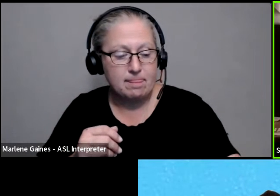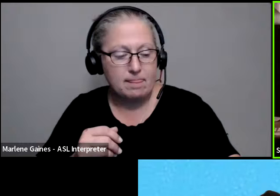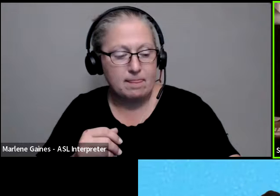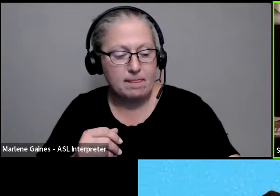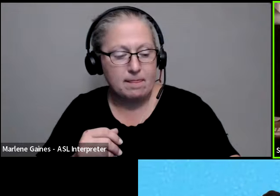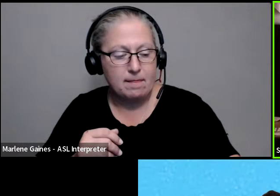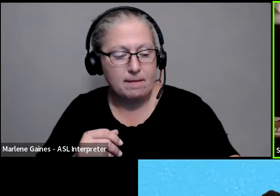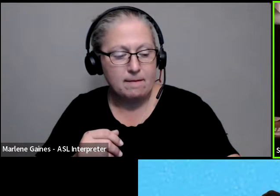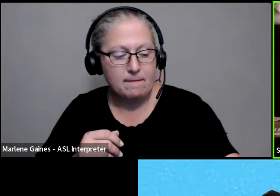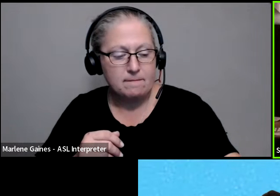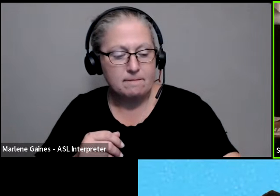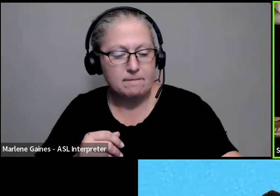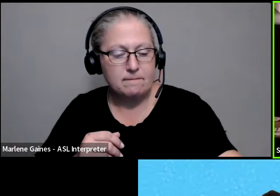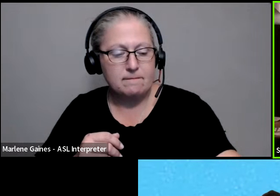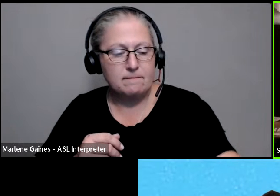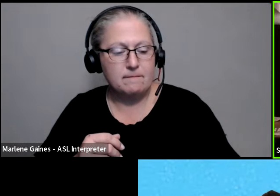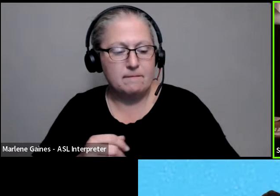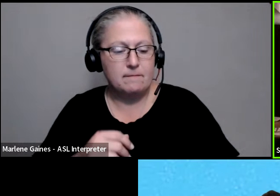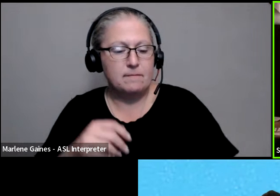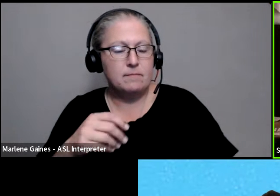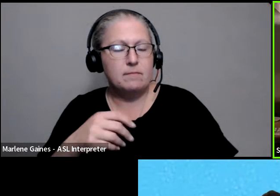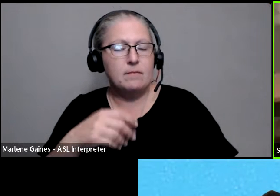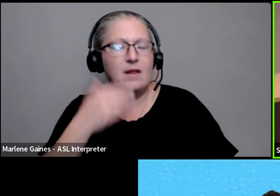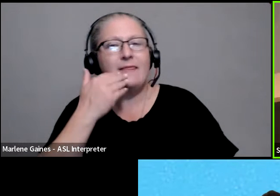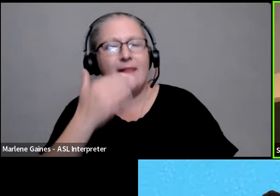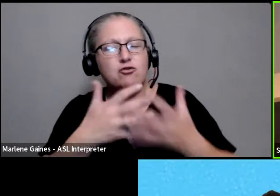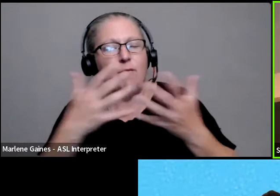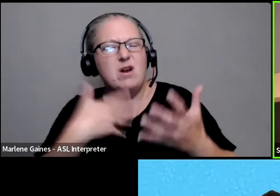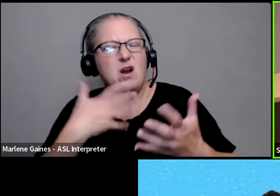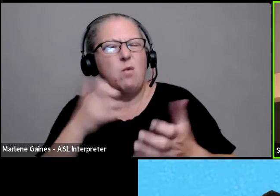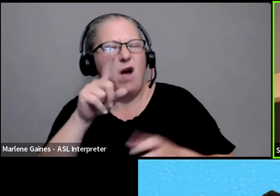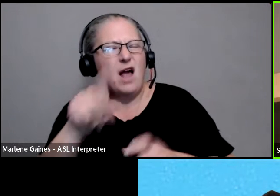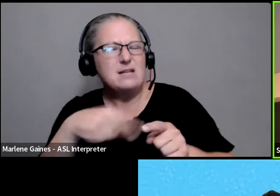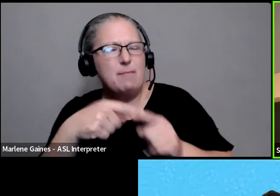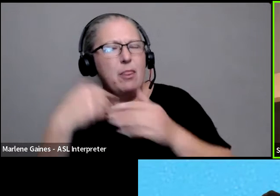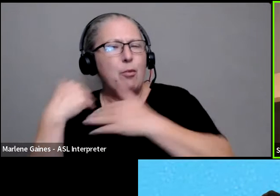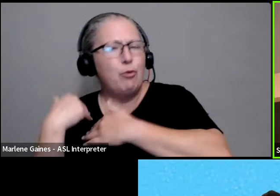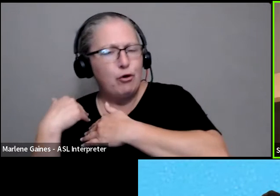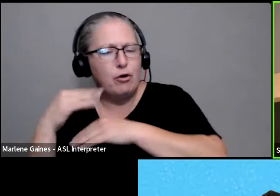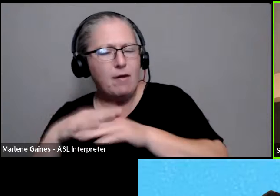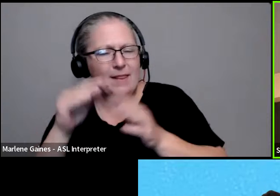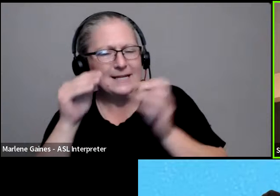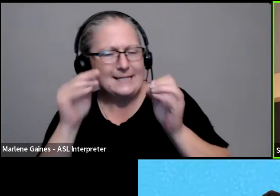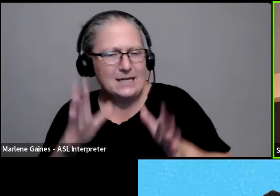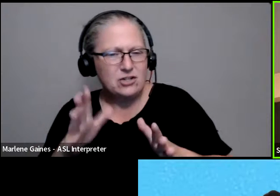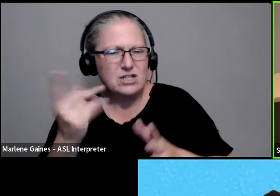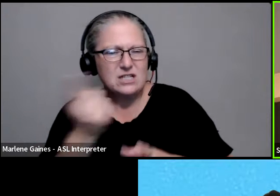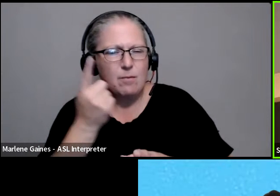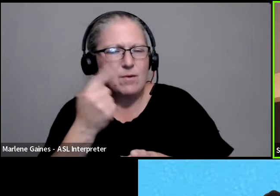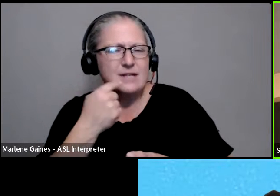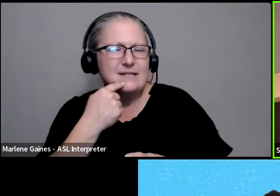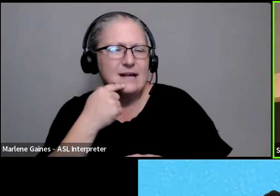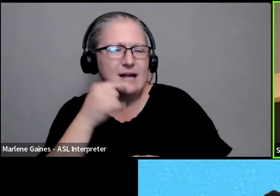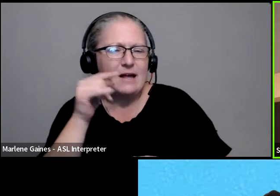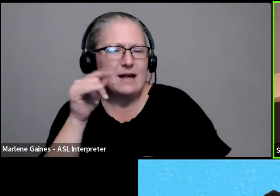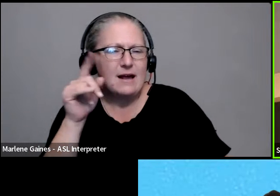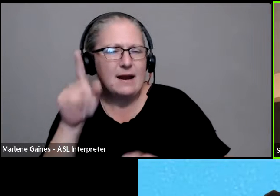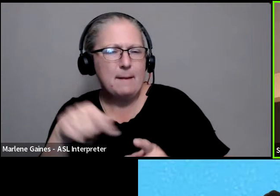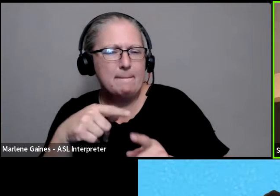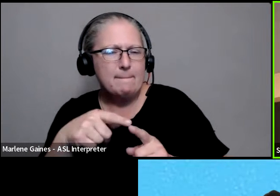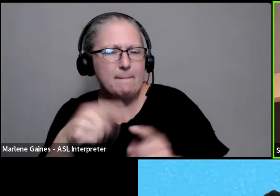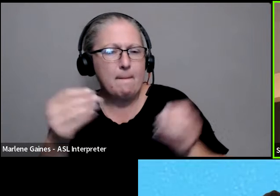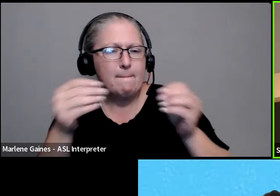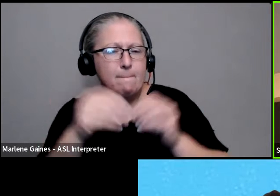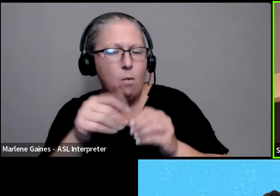Uh-huh. So I want to ask about the burden on teachers, and something was said about the more you